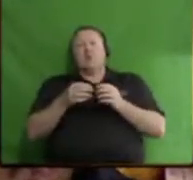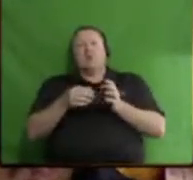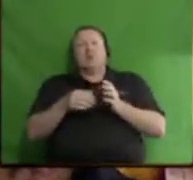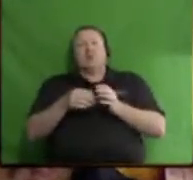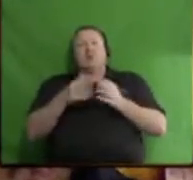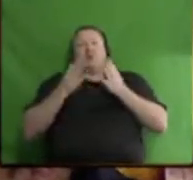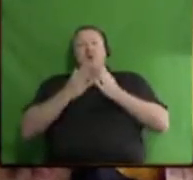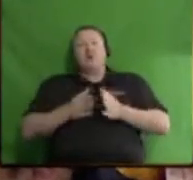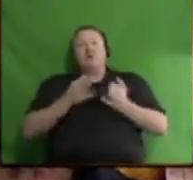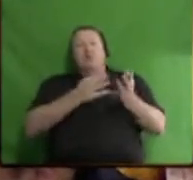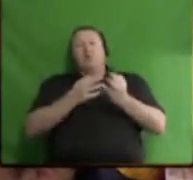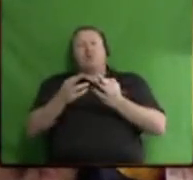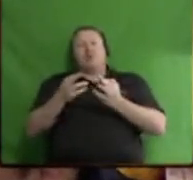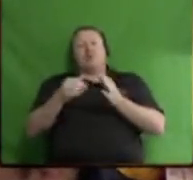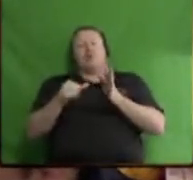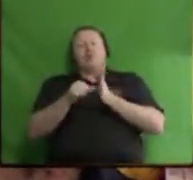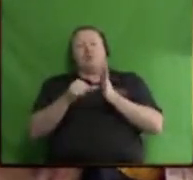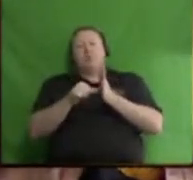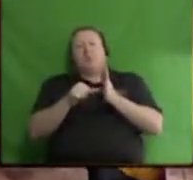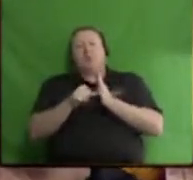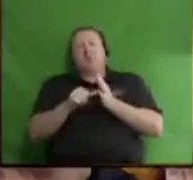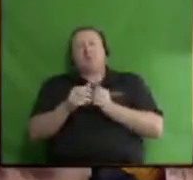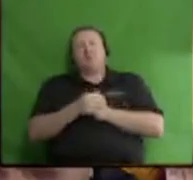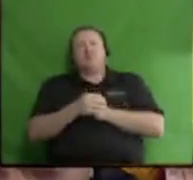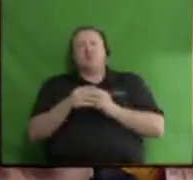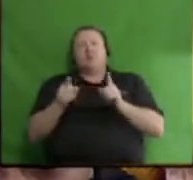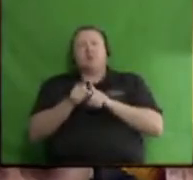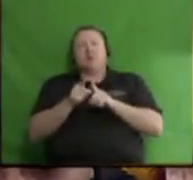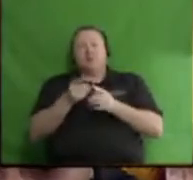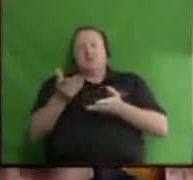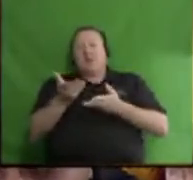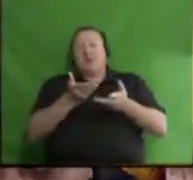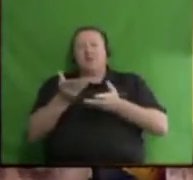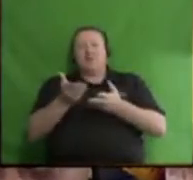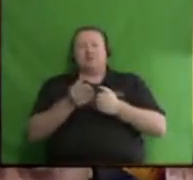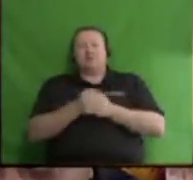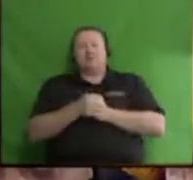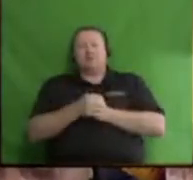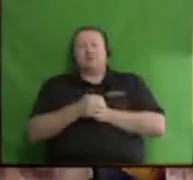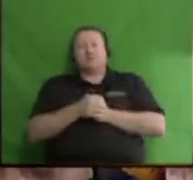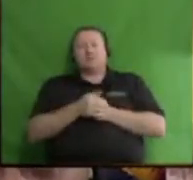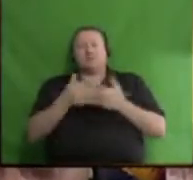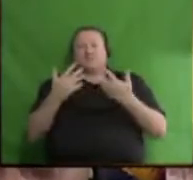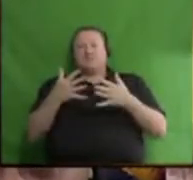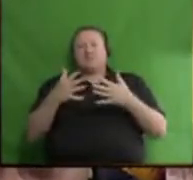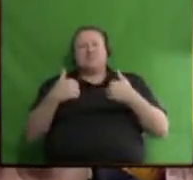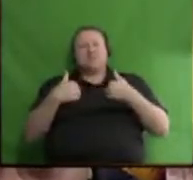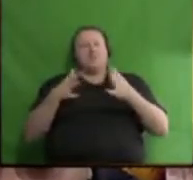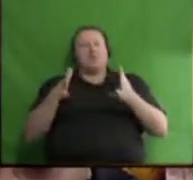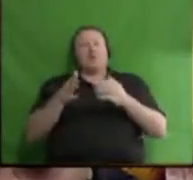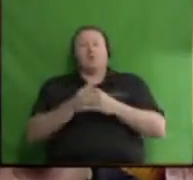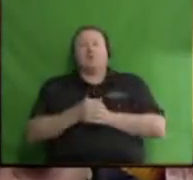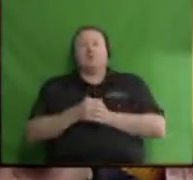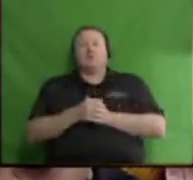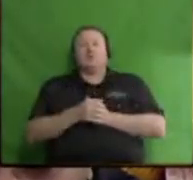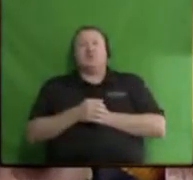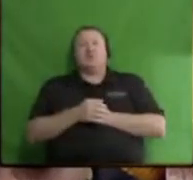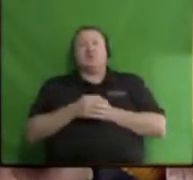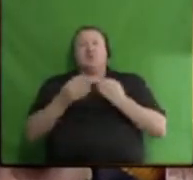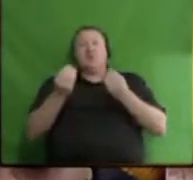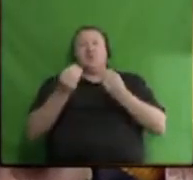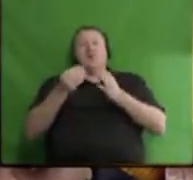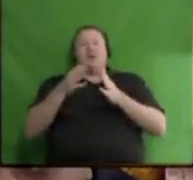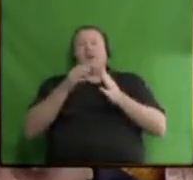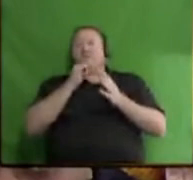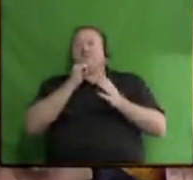resource elements. But then on the collaboration front, just to emphasize again, it's already happening. The thing that was really lacking